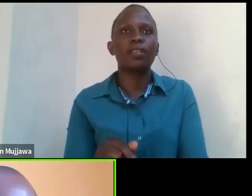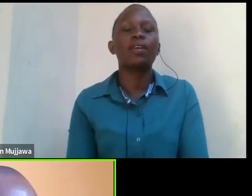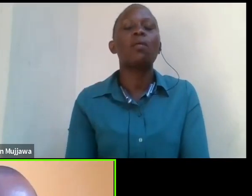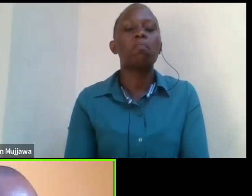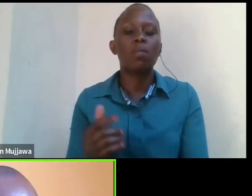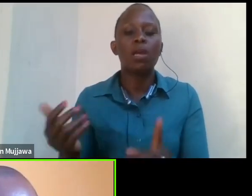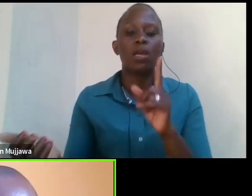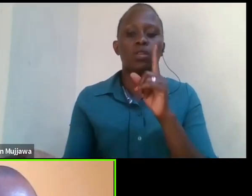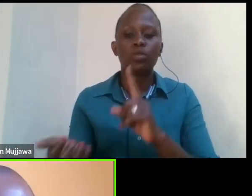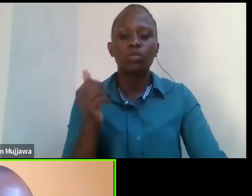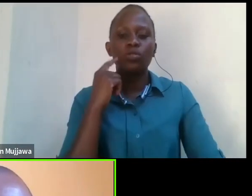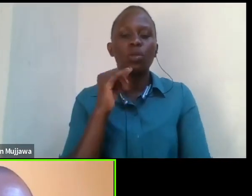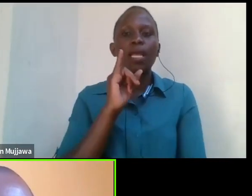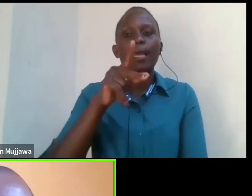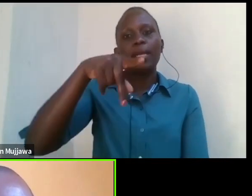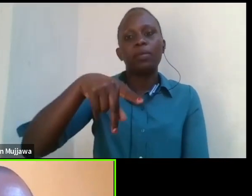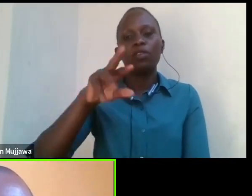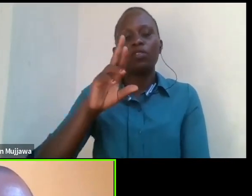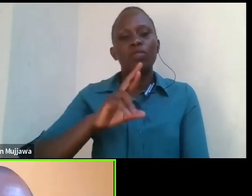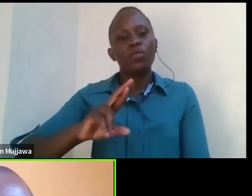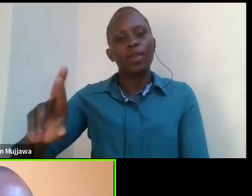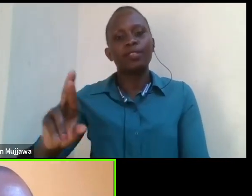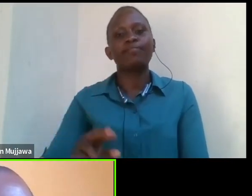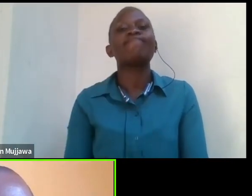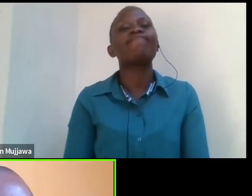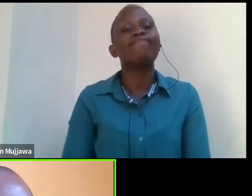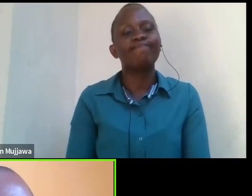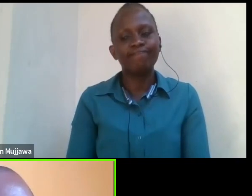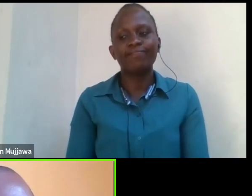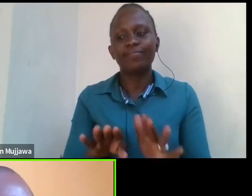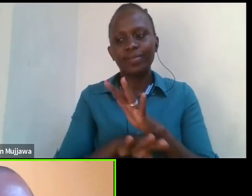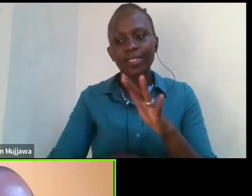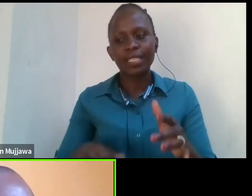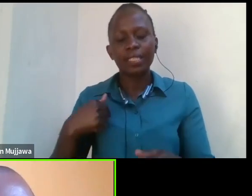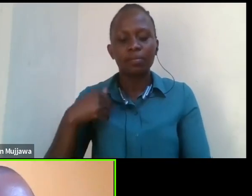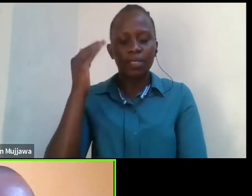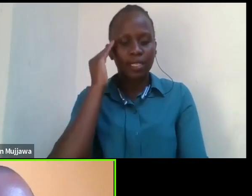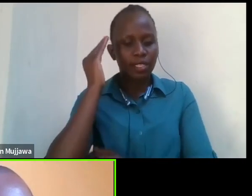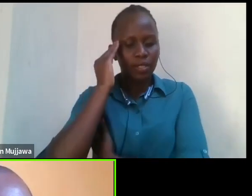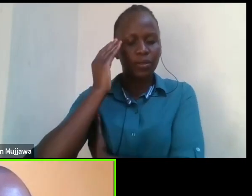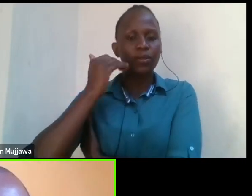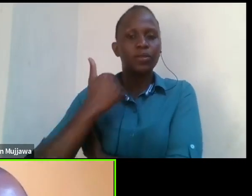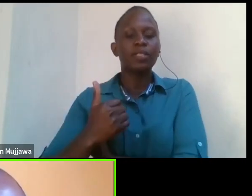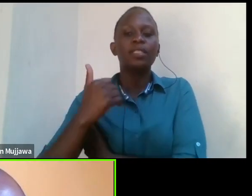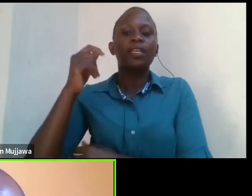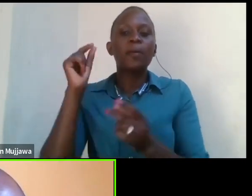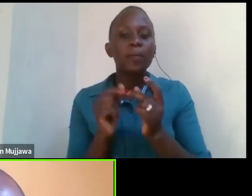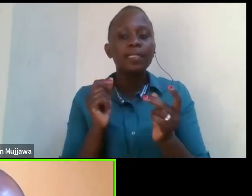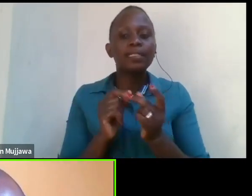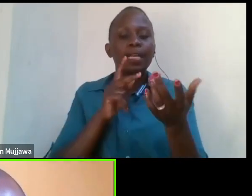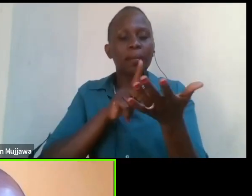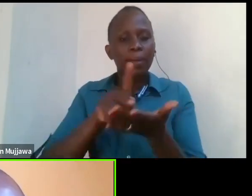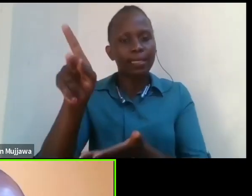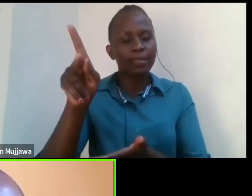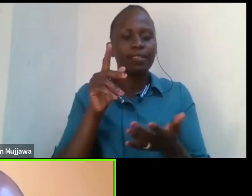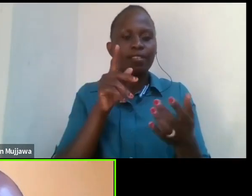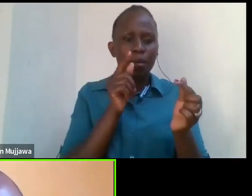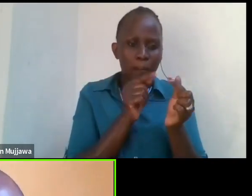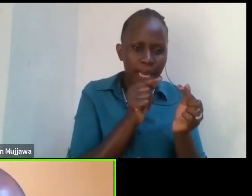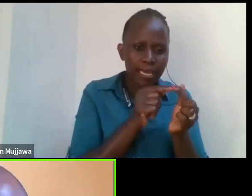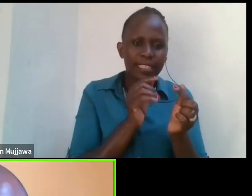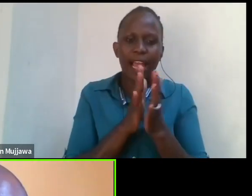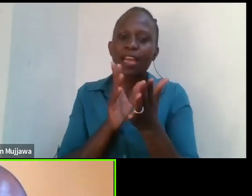acquisition of IP rights. So basically, and I know what the kind of pain and gains that are involved in the